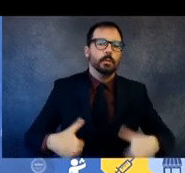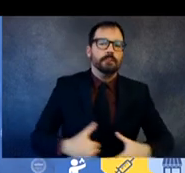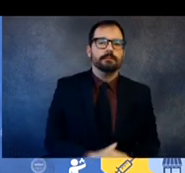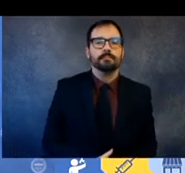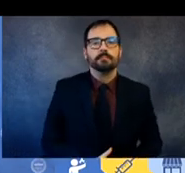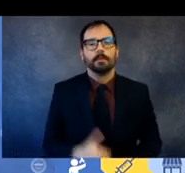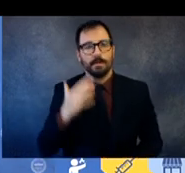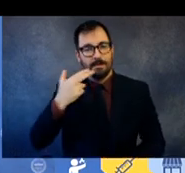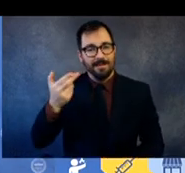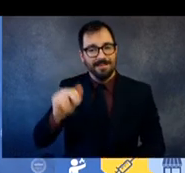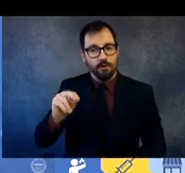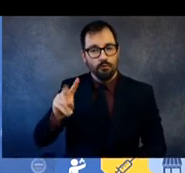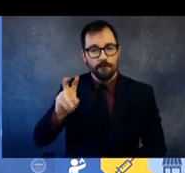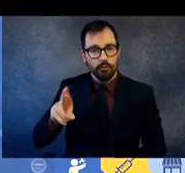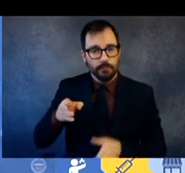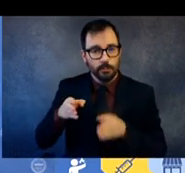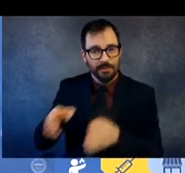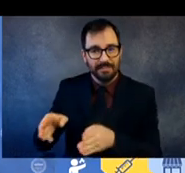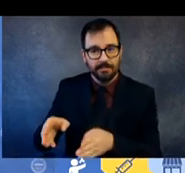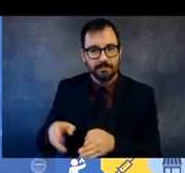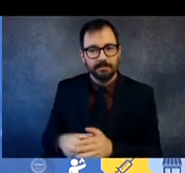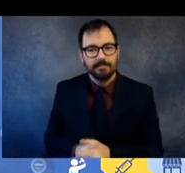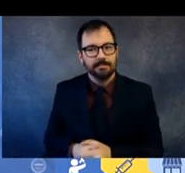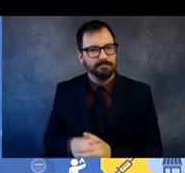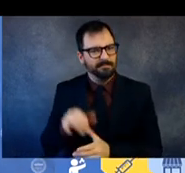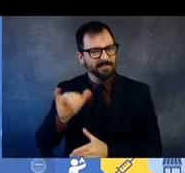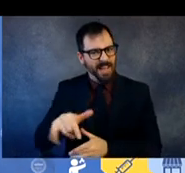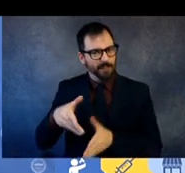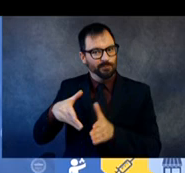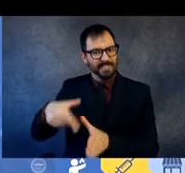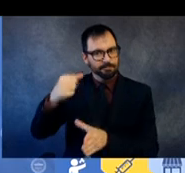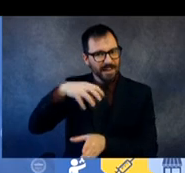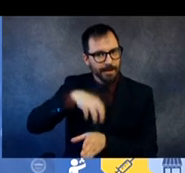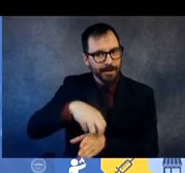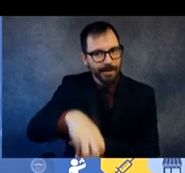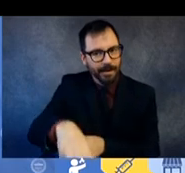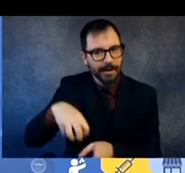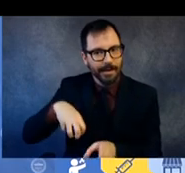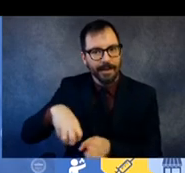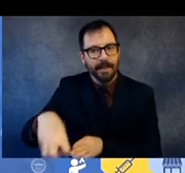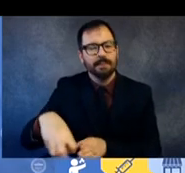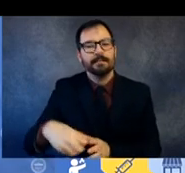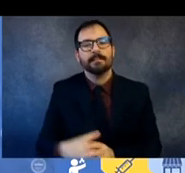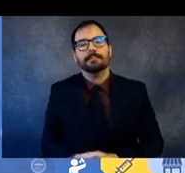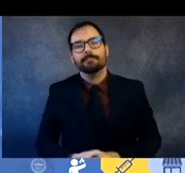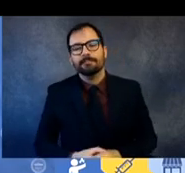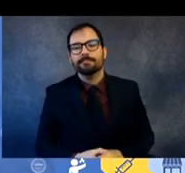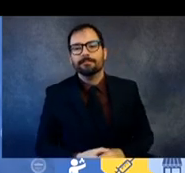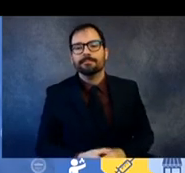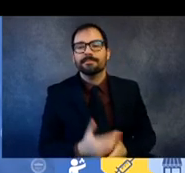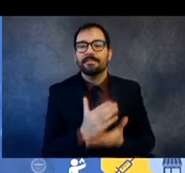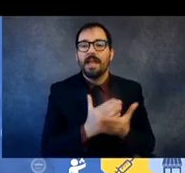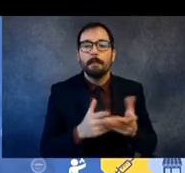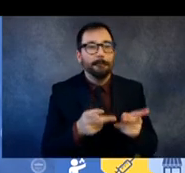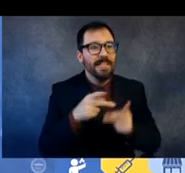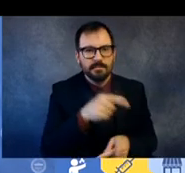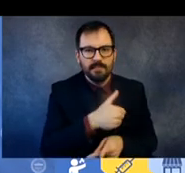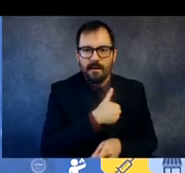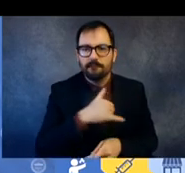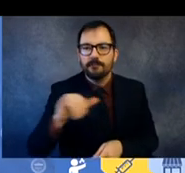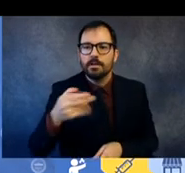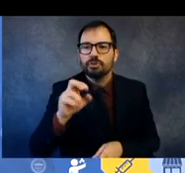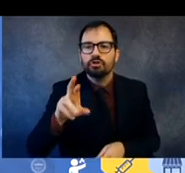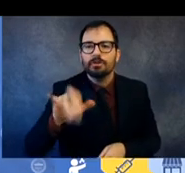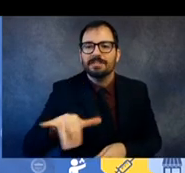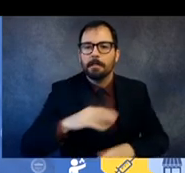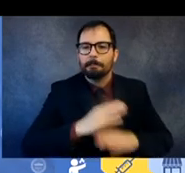that's why we're keeping that on the first. Some of these other places, yeah, it's putting a Jersey barrier in. It might be just putting a wooden structure in certain